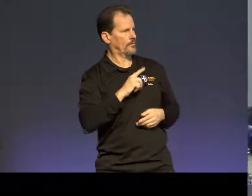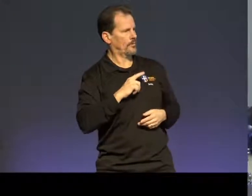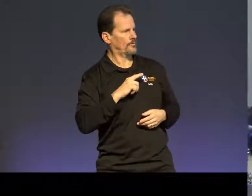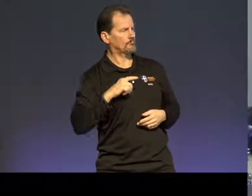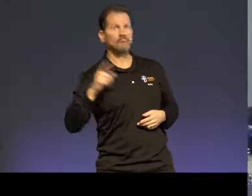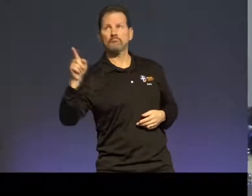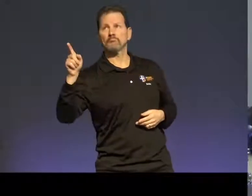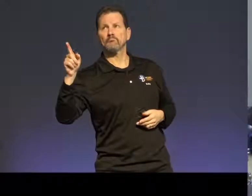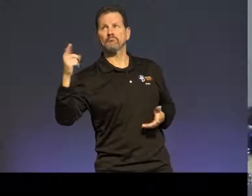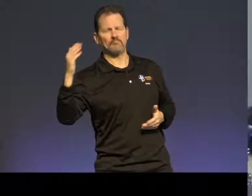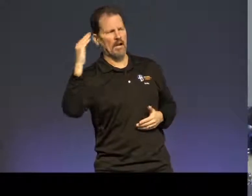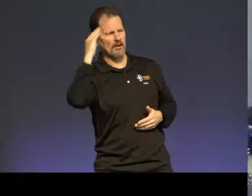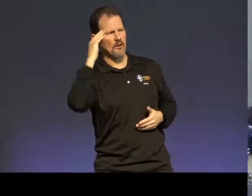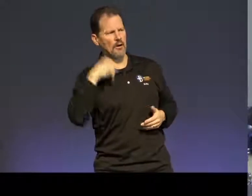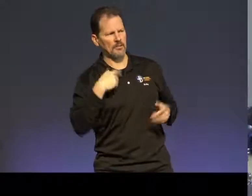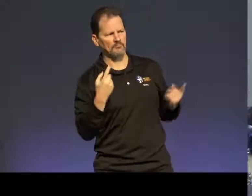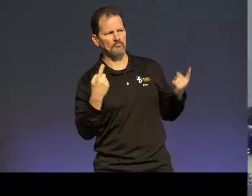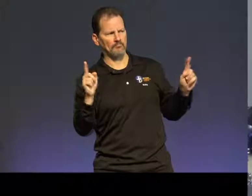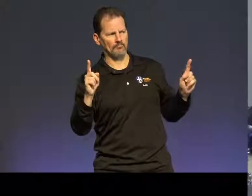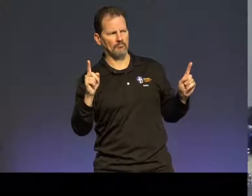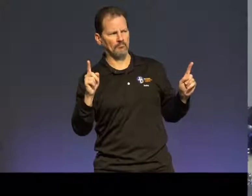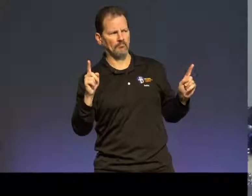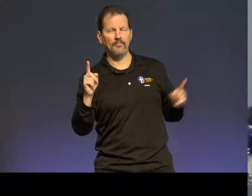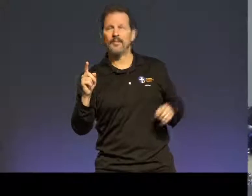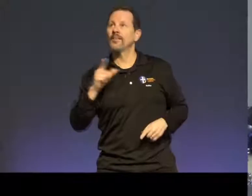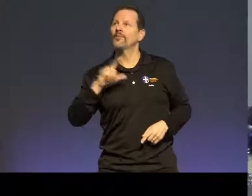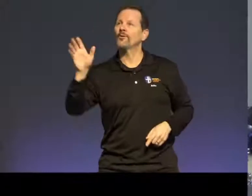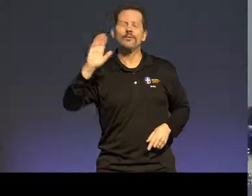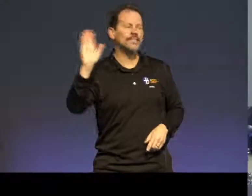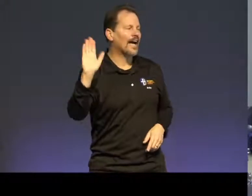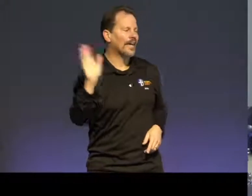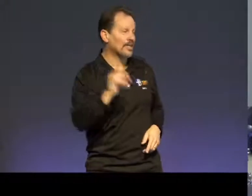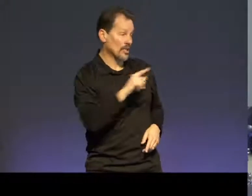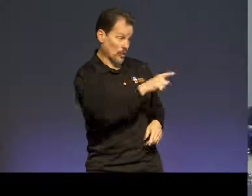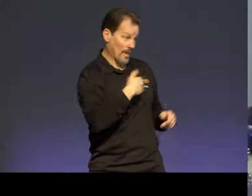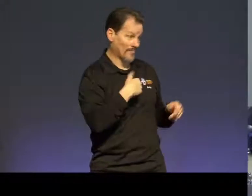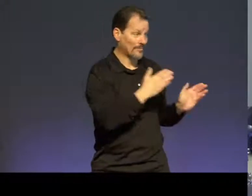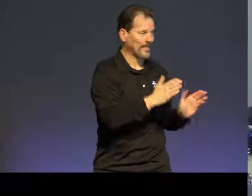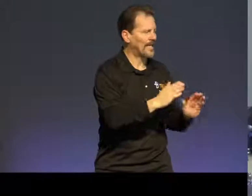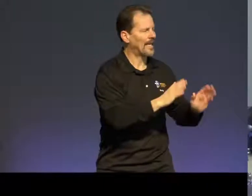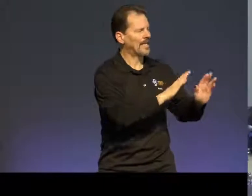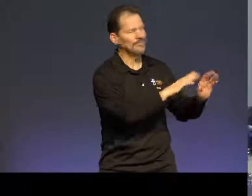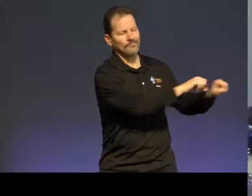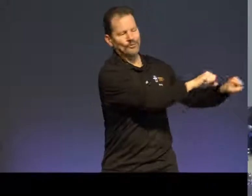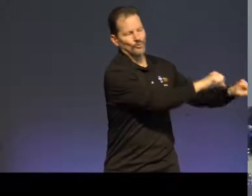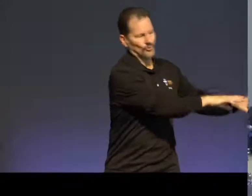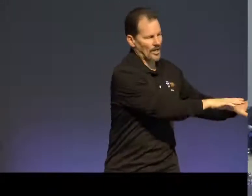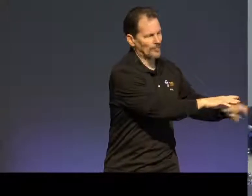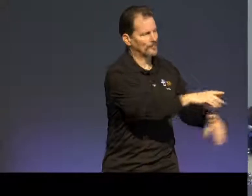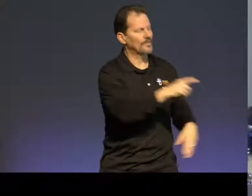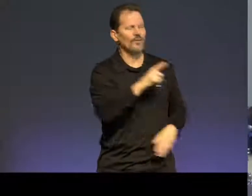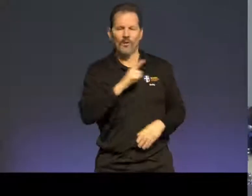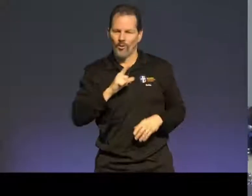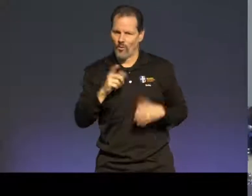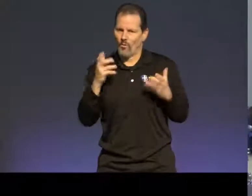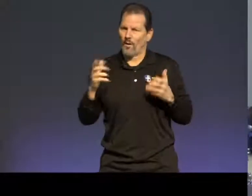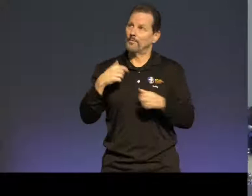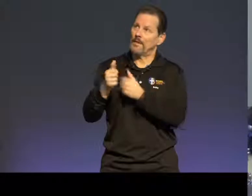done. And God is saying, I didn't ask you how you would get it done. I have a way to get it done, and I need you to stand still long enough for me to do it.